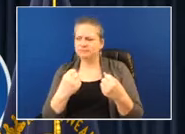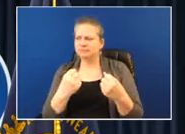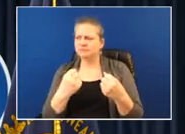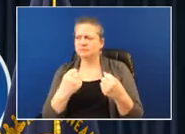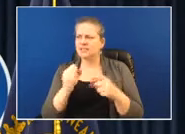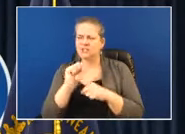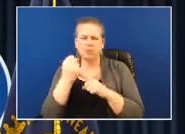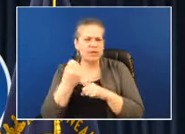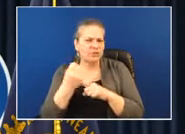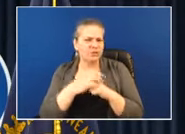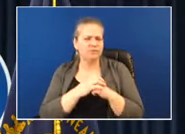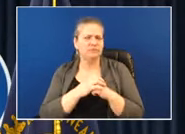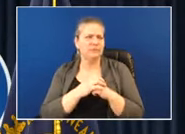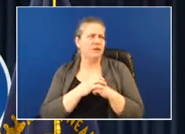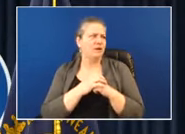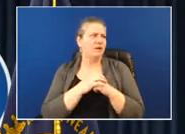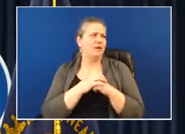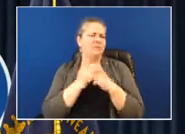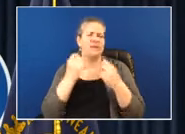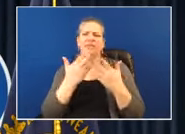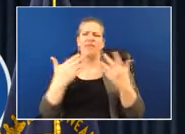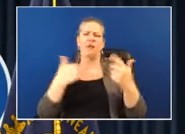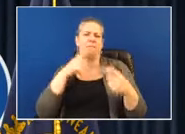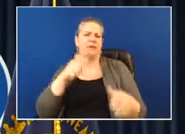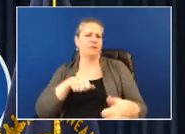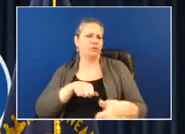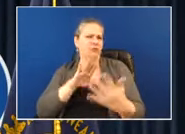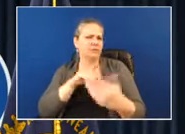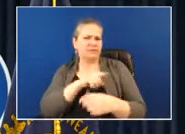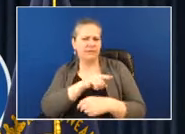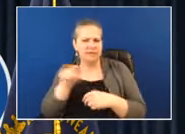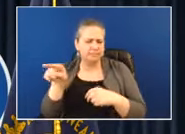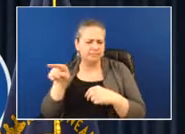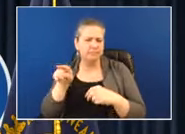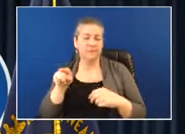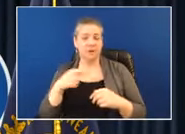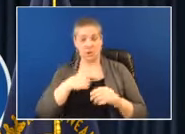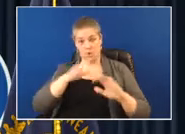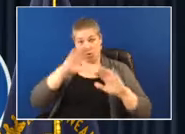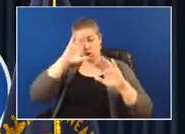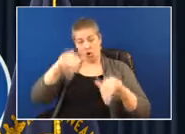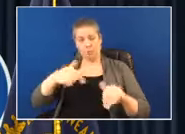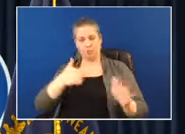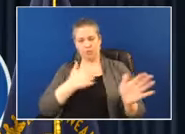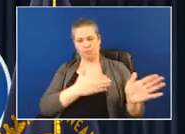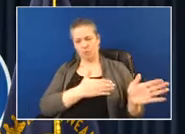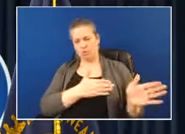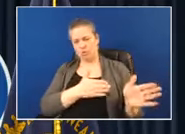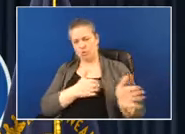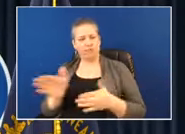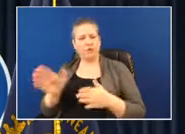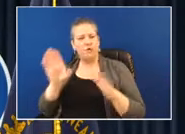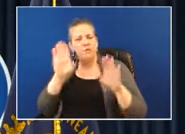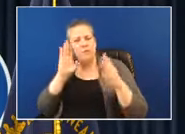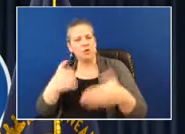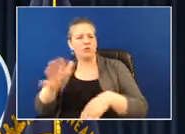prevention that we have to be addressing. And my hope is we're moving to a place where they can focus more of their time on